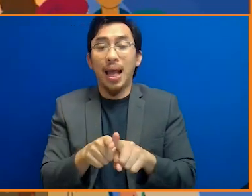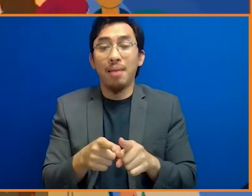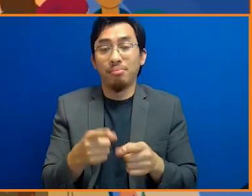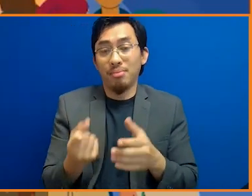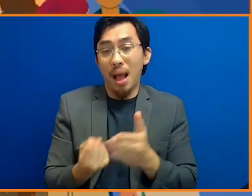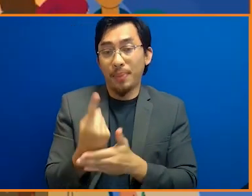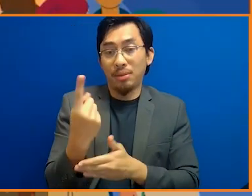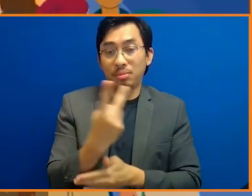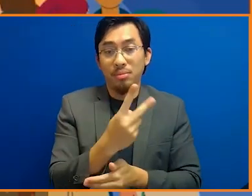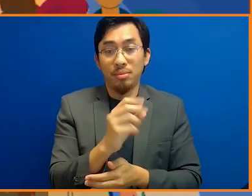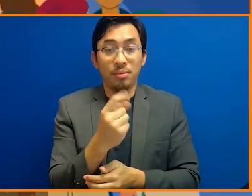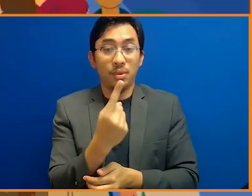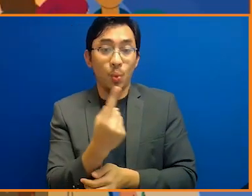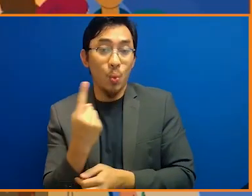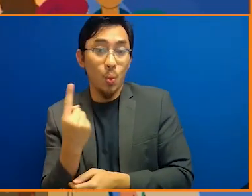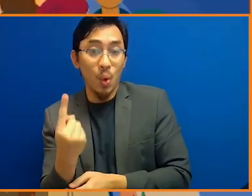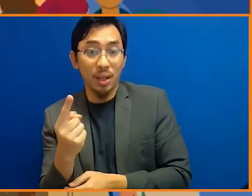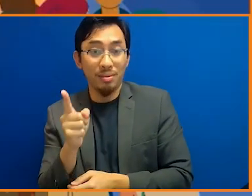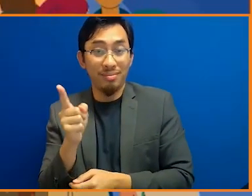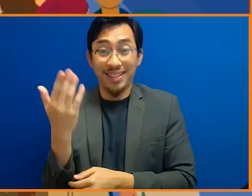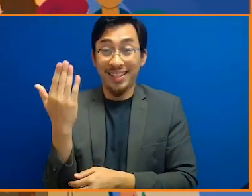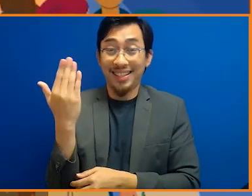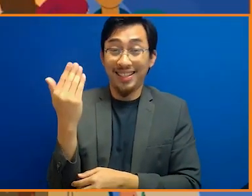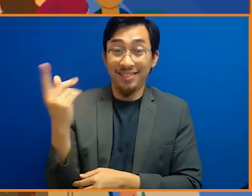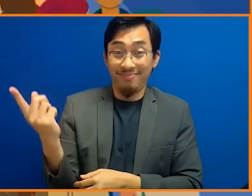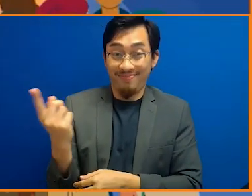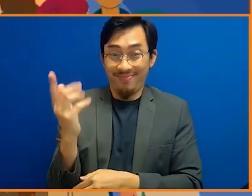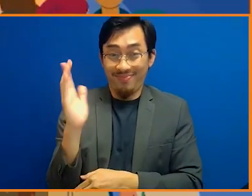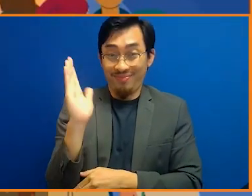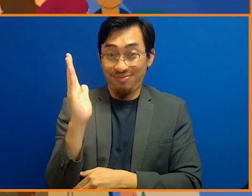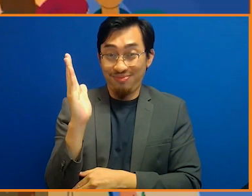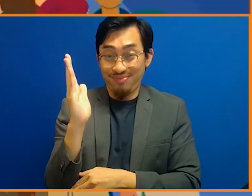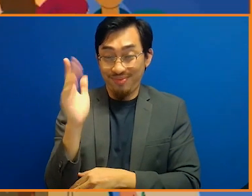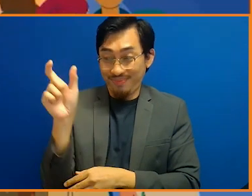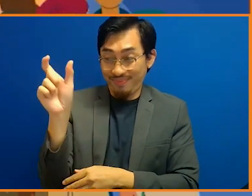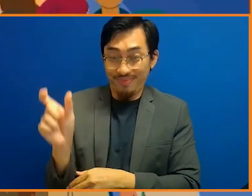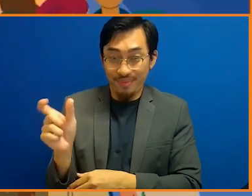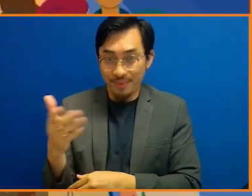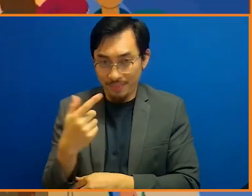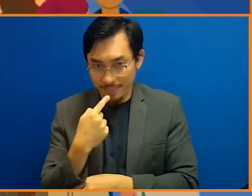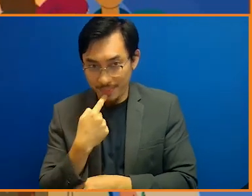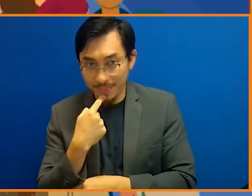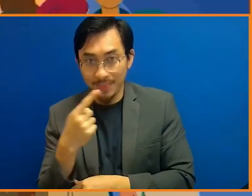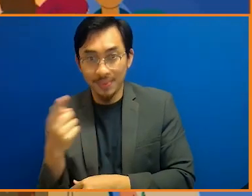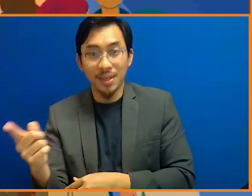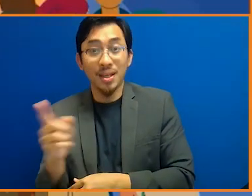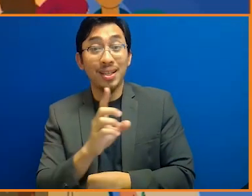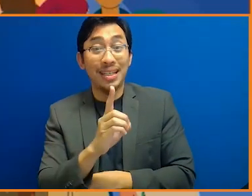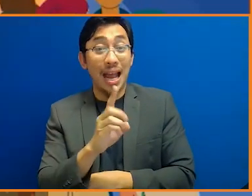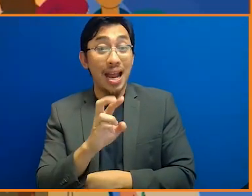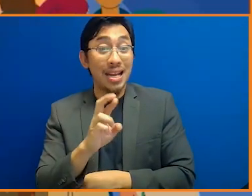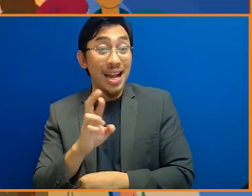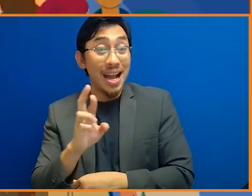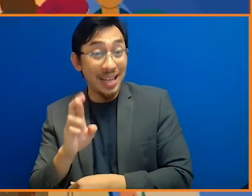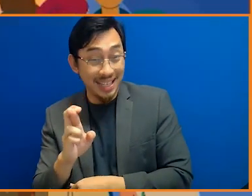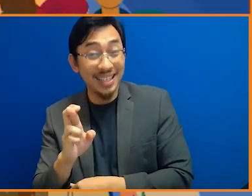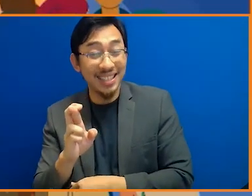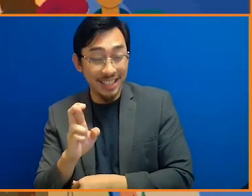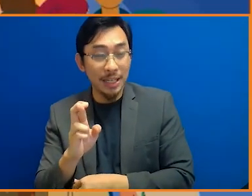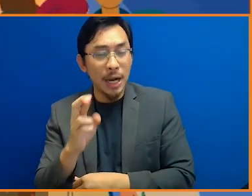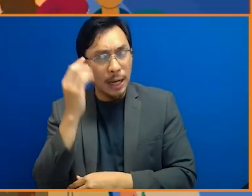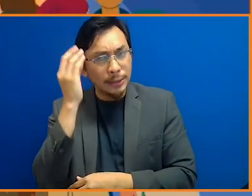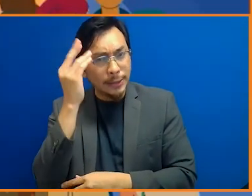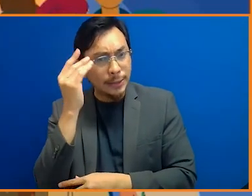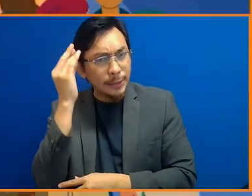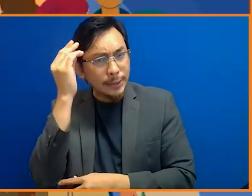and similar things happened in 2011. So we start, as Professor Syamsidik mentioned, that we start